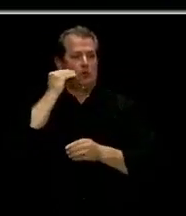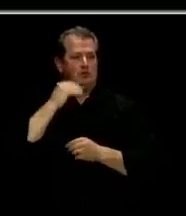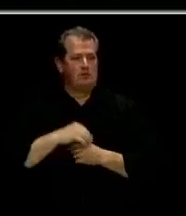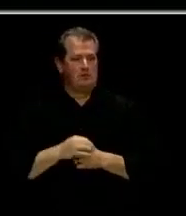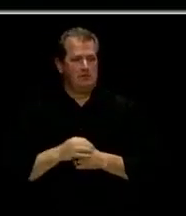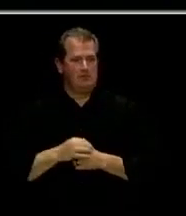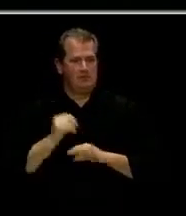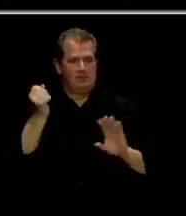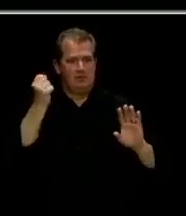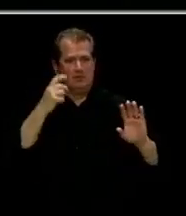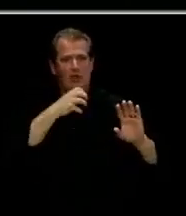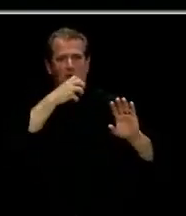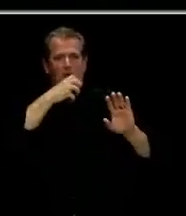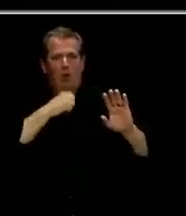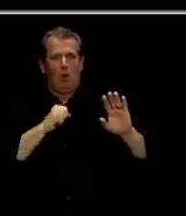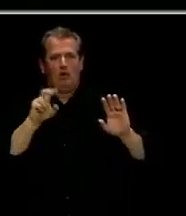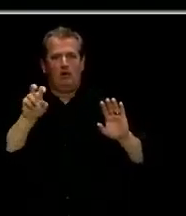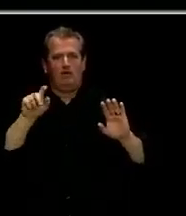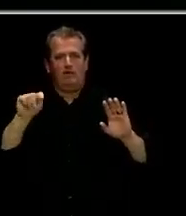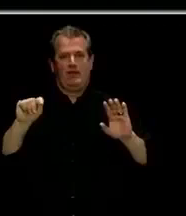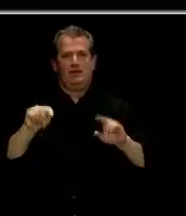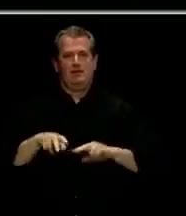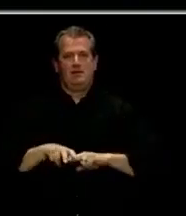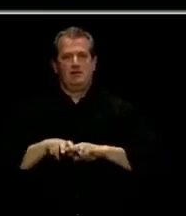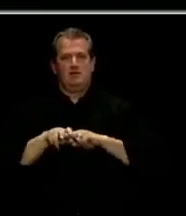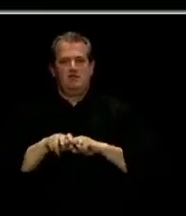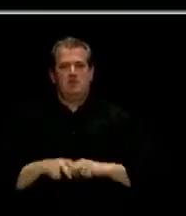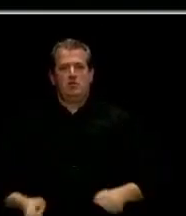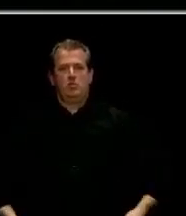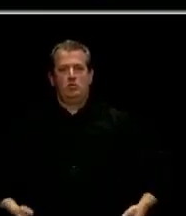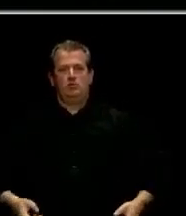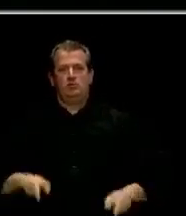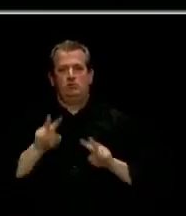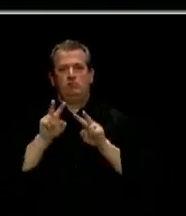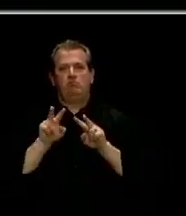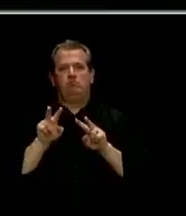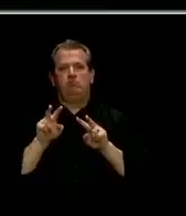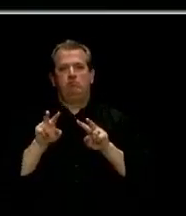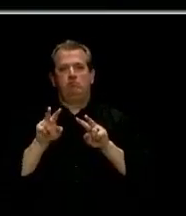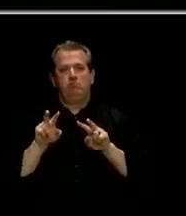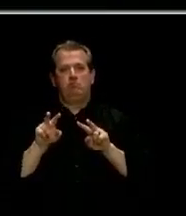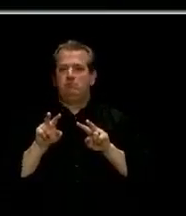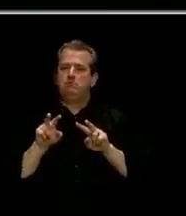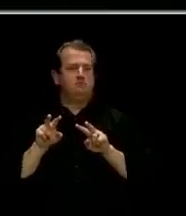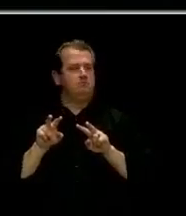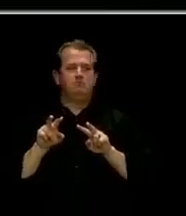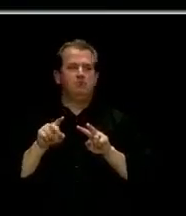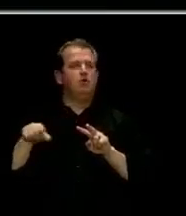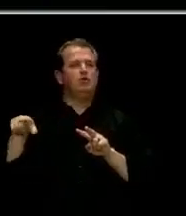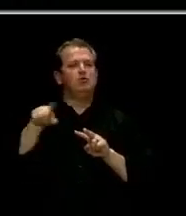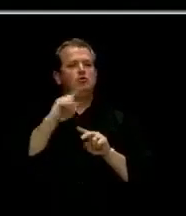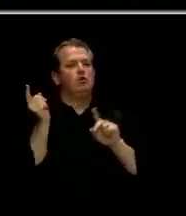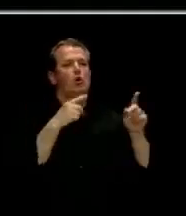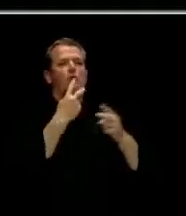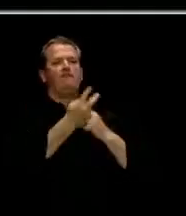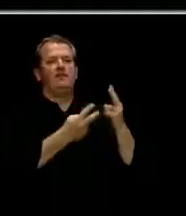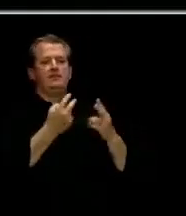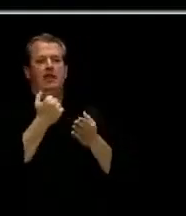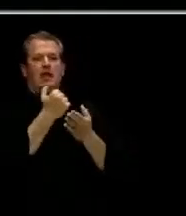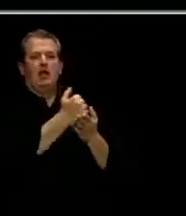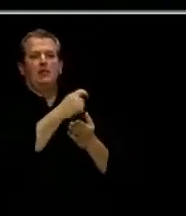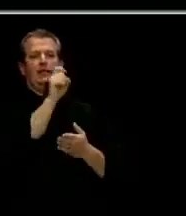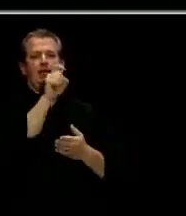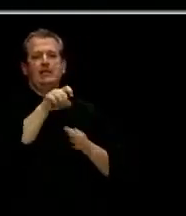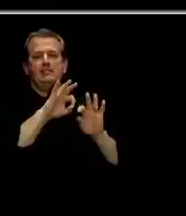let an old veteran sit in a wheelchair by himself staring at a wall. You be his family. You go visit him and help him. Give him